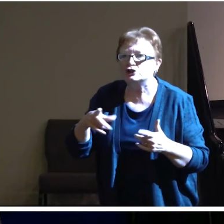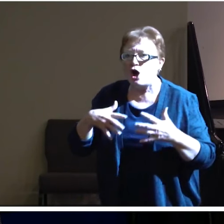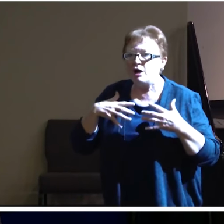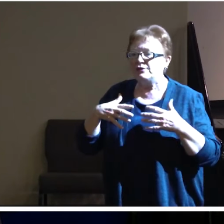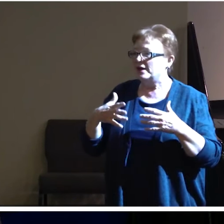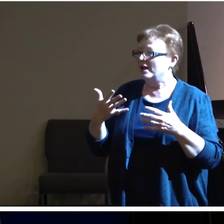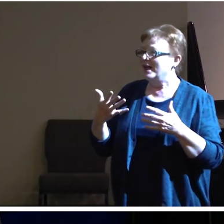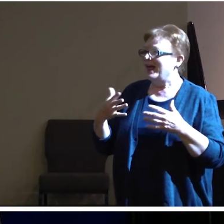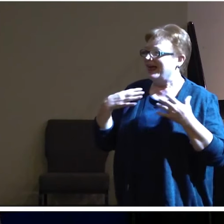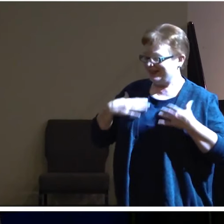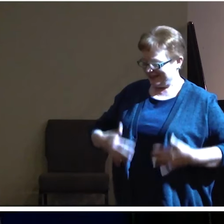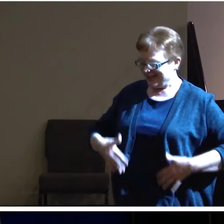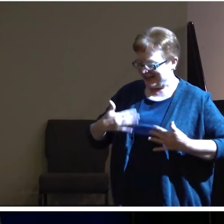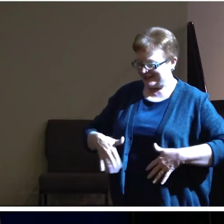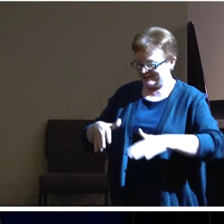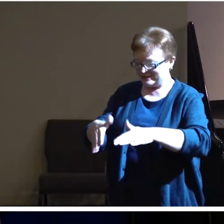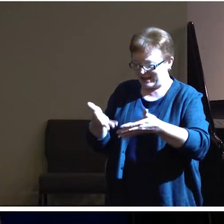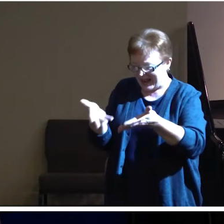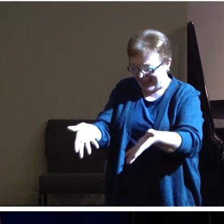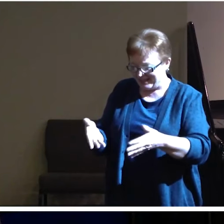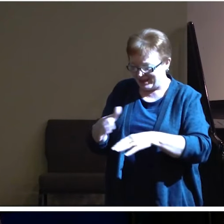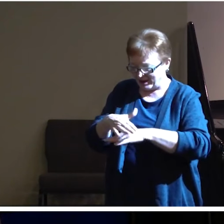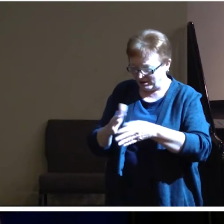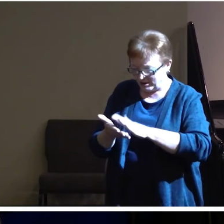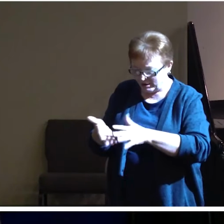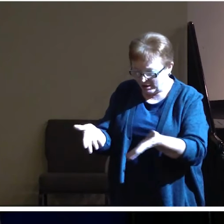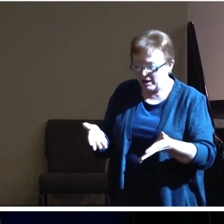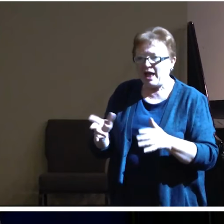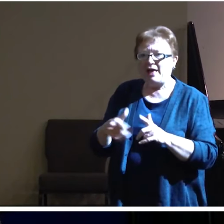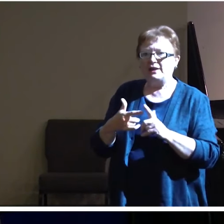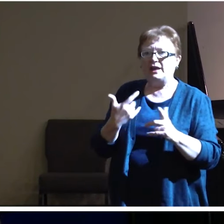marveling at what had happened.